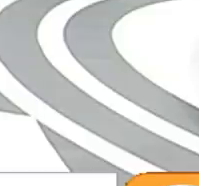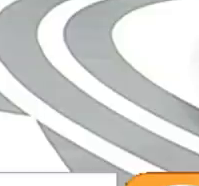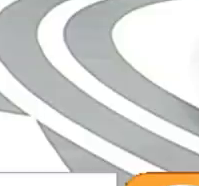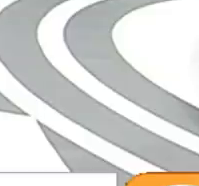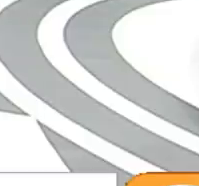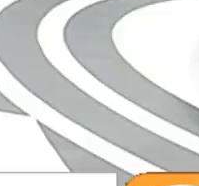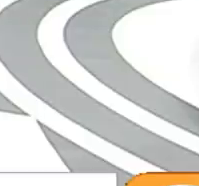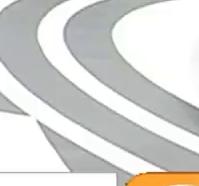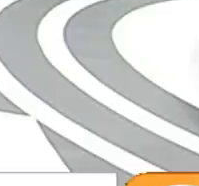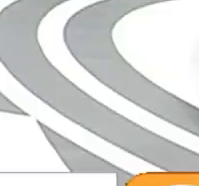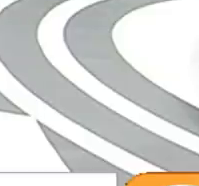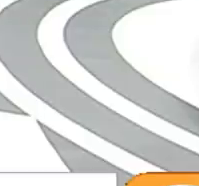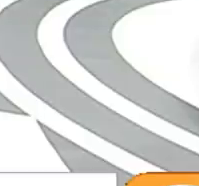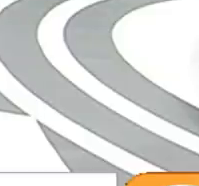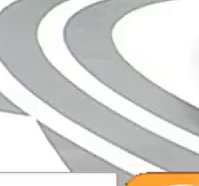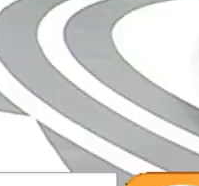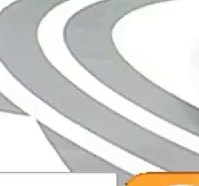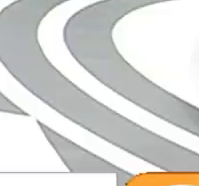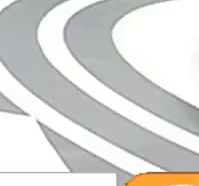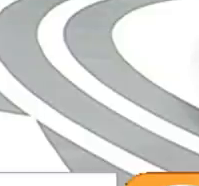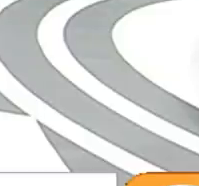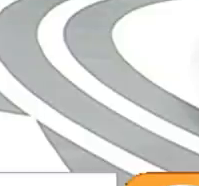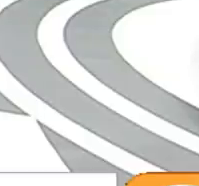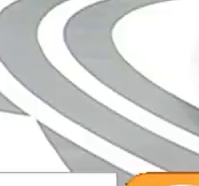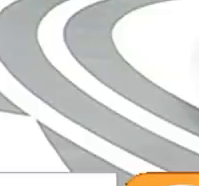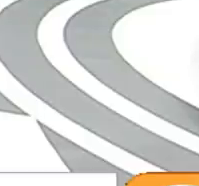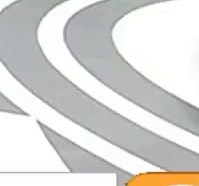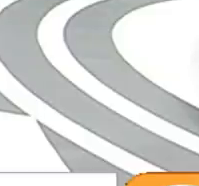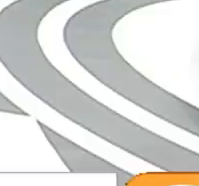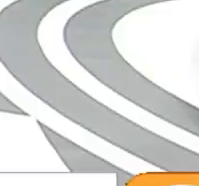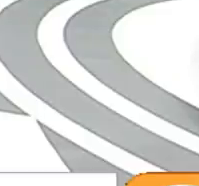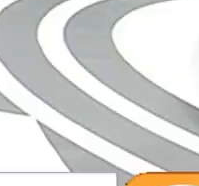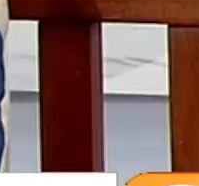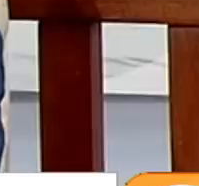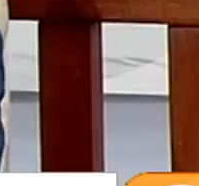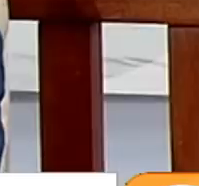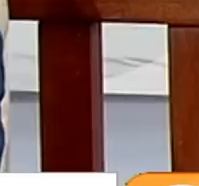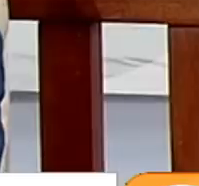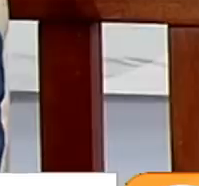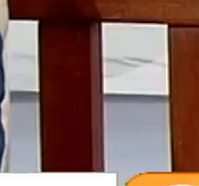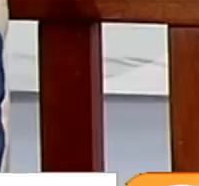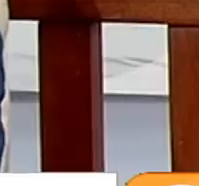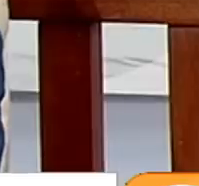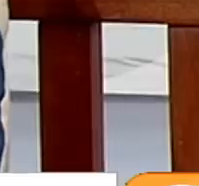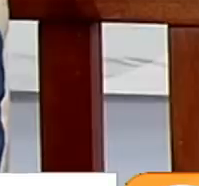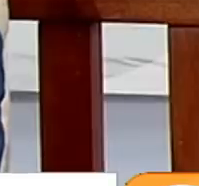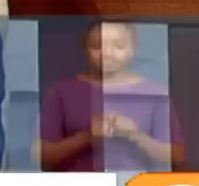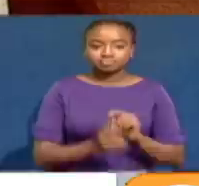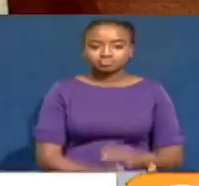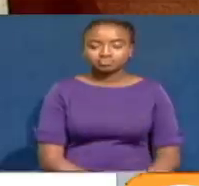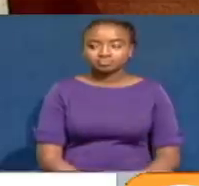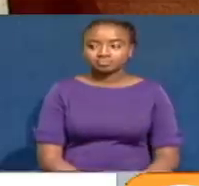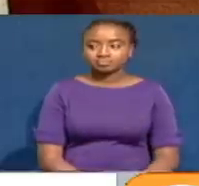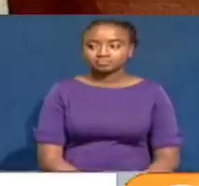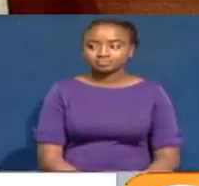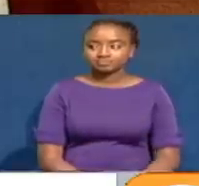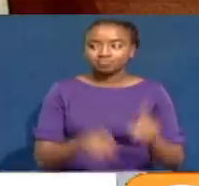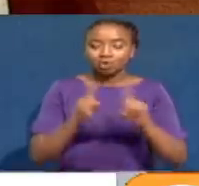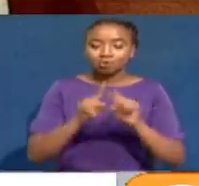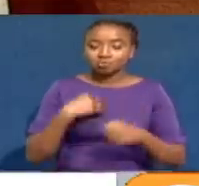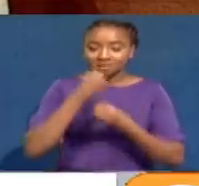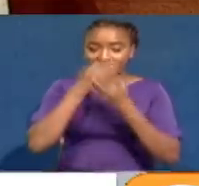government? Let me give you a few issues because I am very optimistic that the Hustler Nation and UDA is